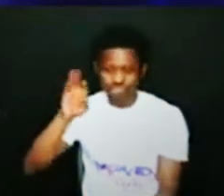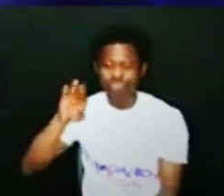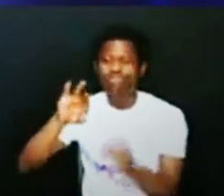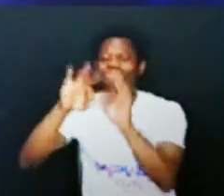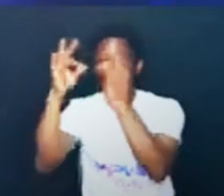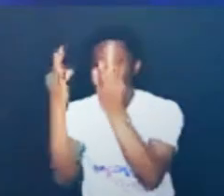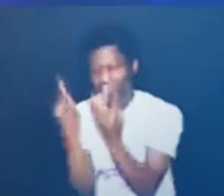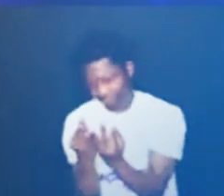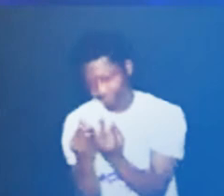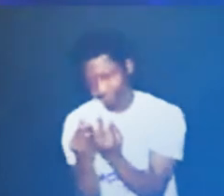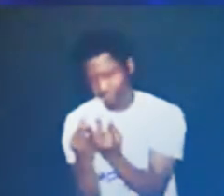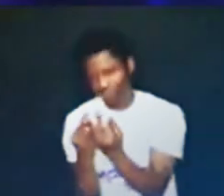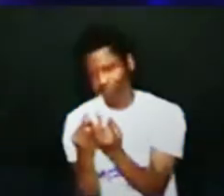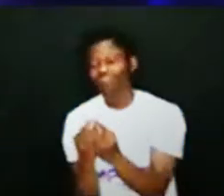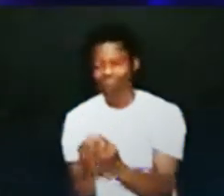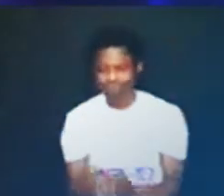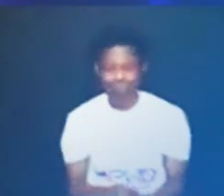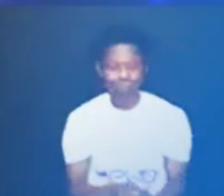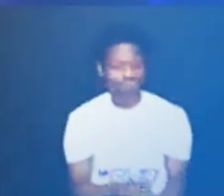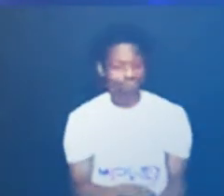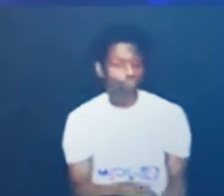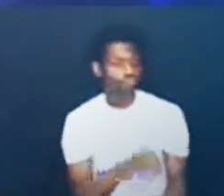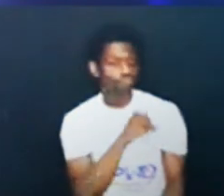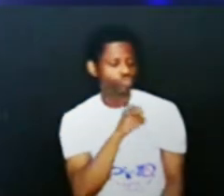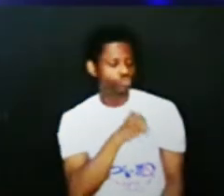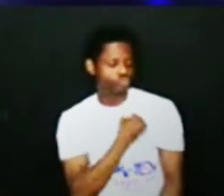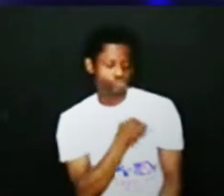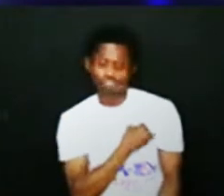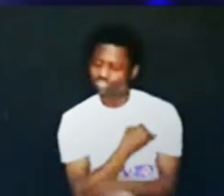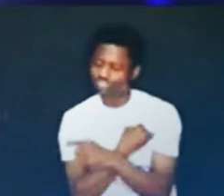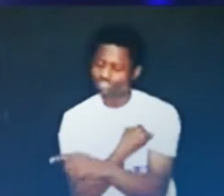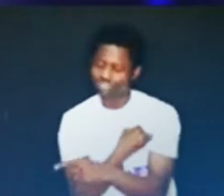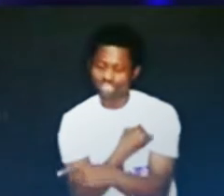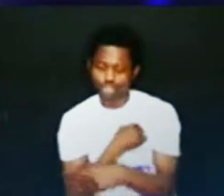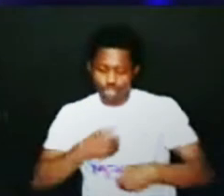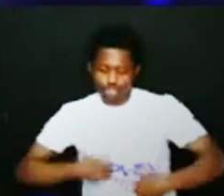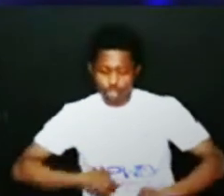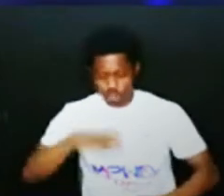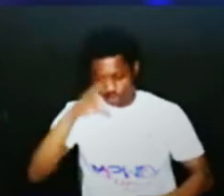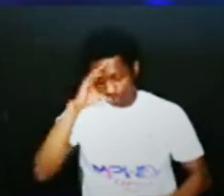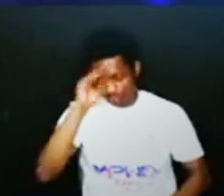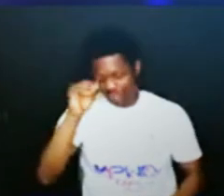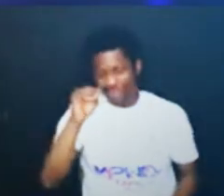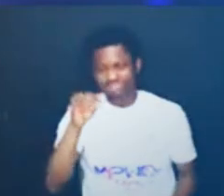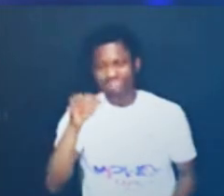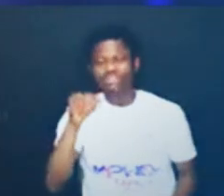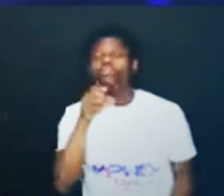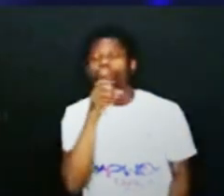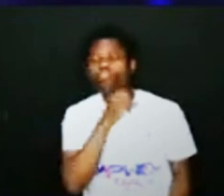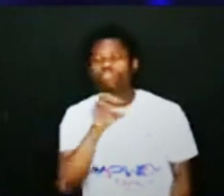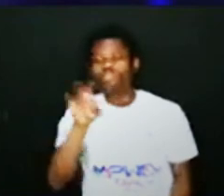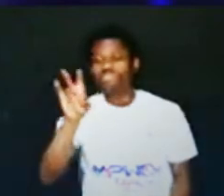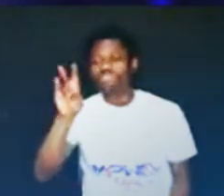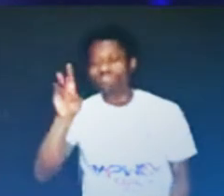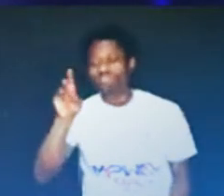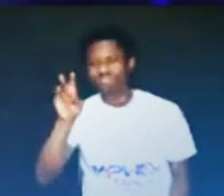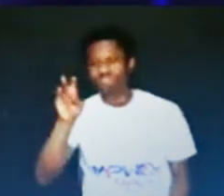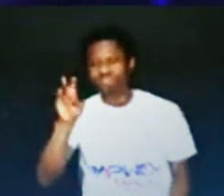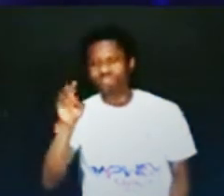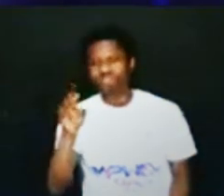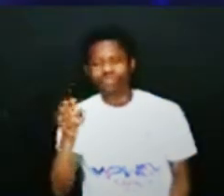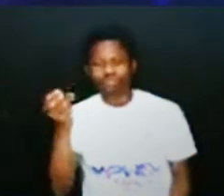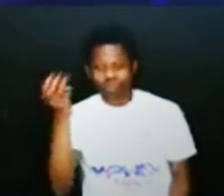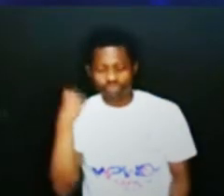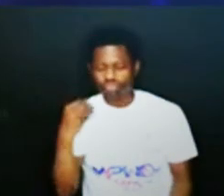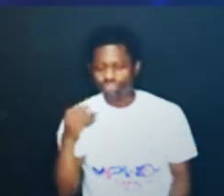Joseph, a young man of 17, was tending the father's flock with his brothers, the sons of